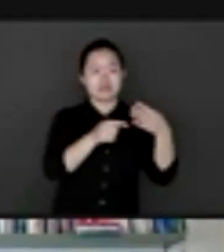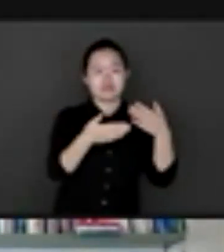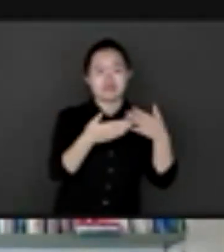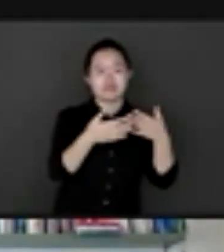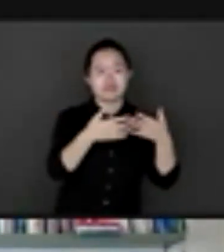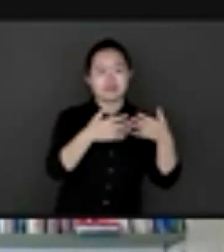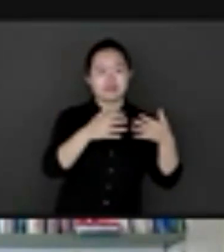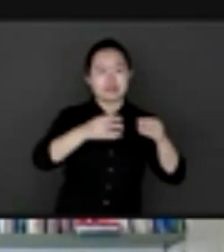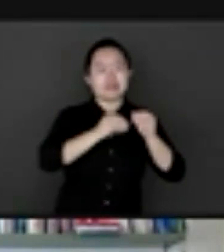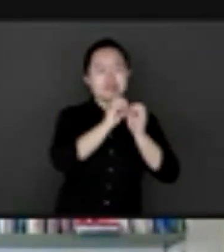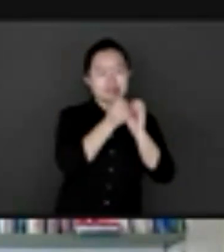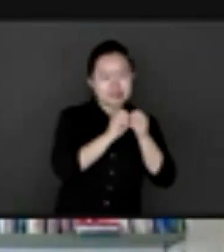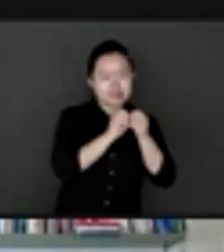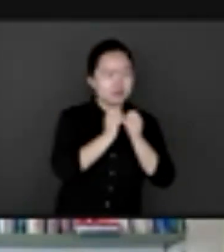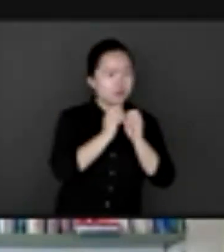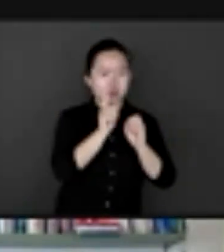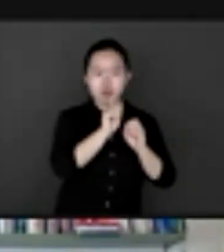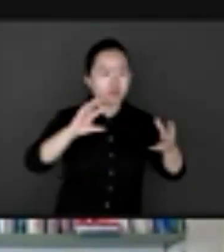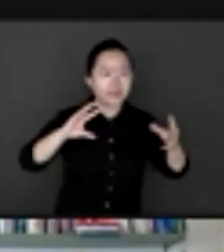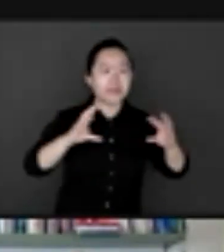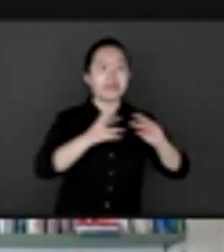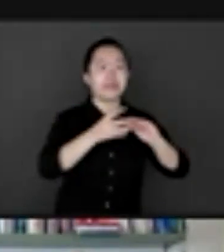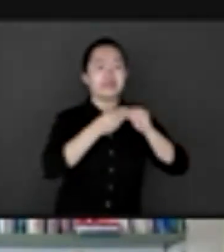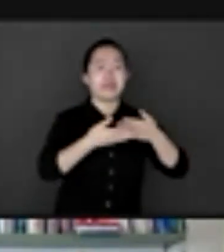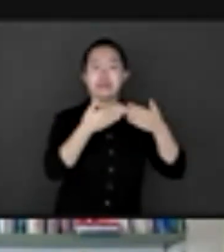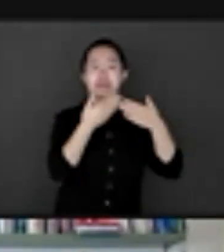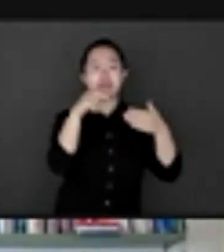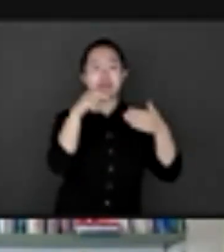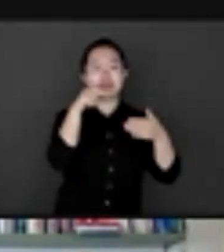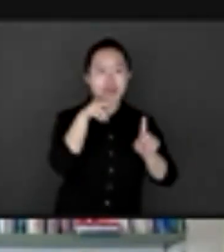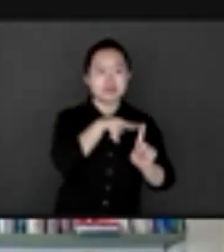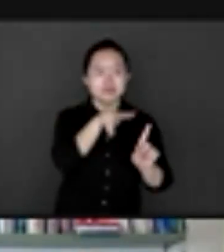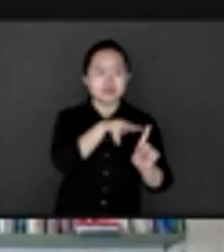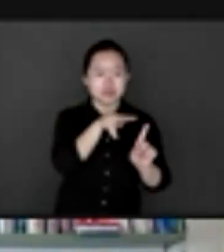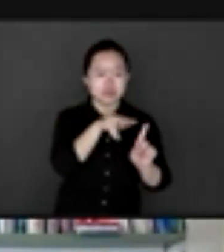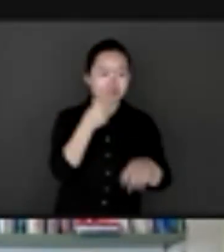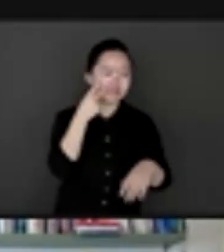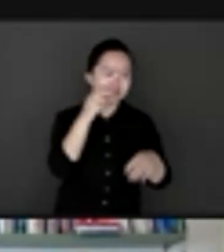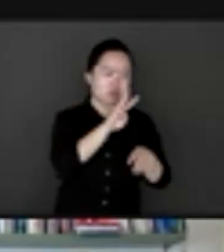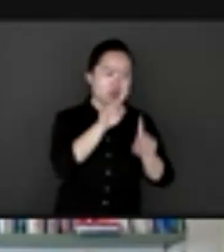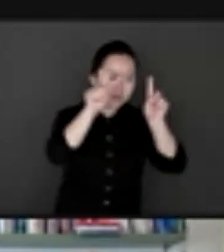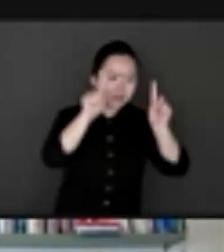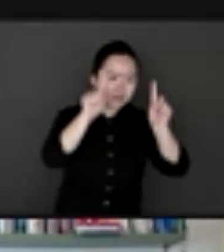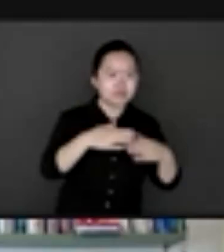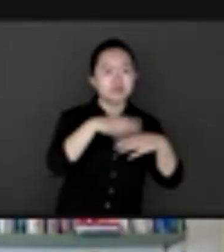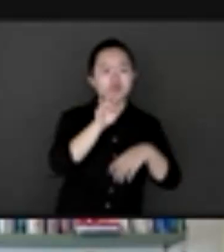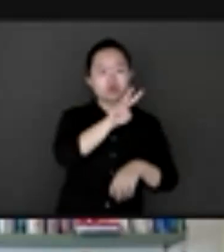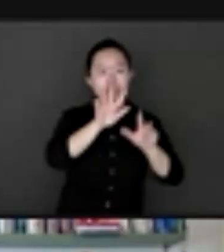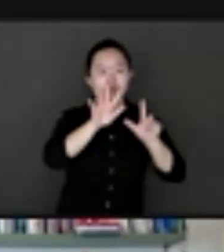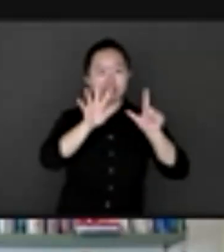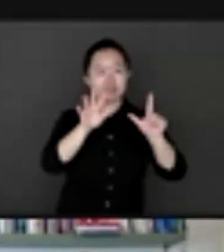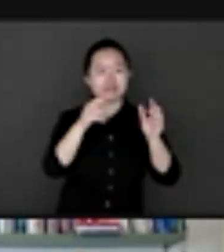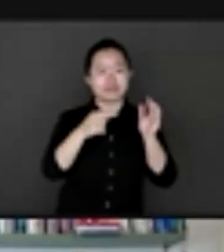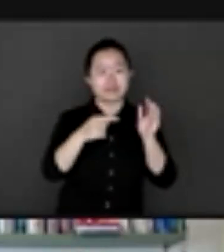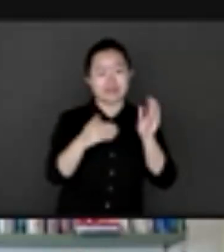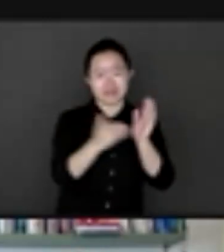in-depth assessment of all the criteria of over 100 websites, examining over 1,000 pages manually.